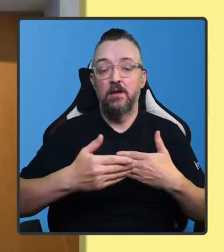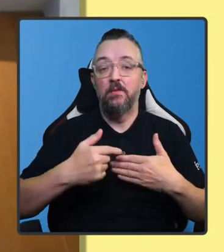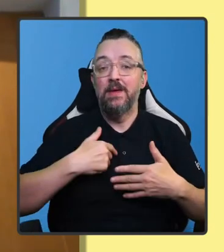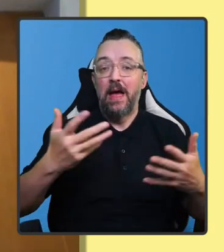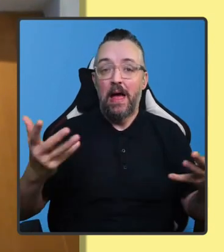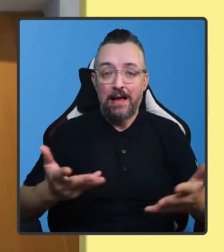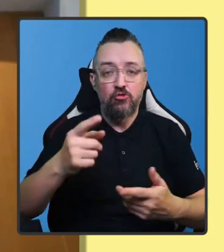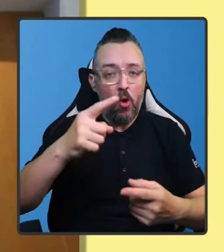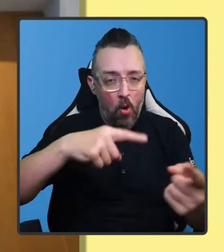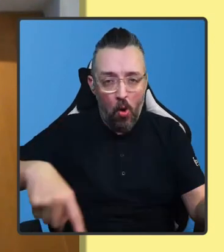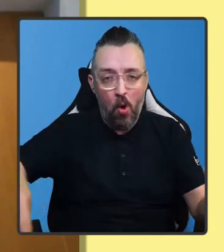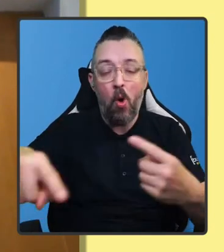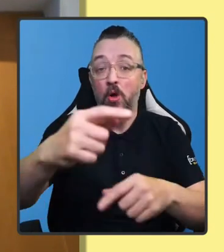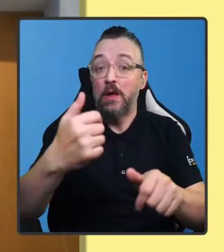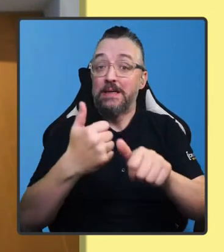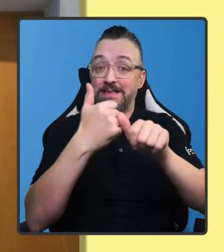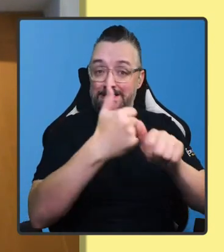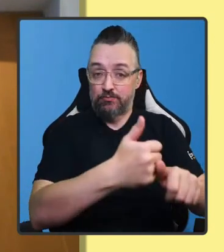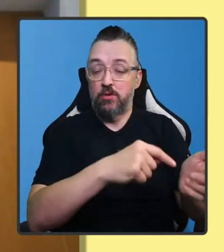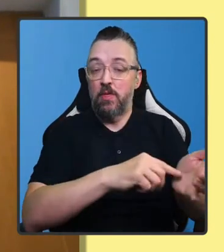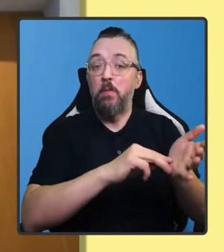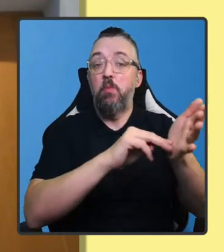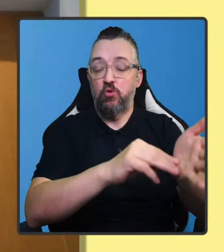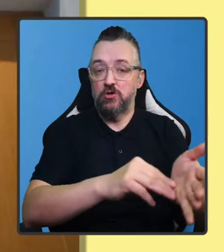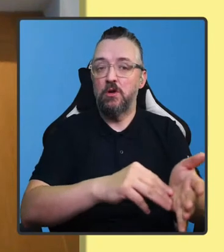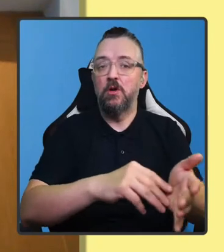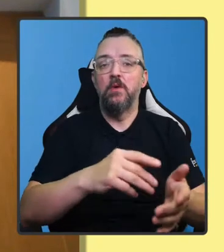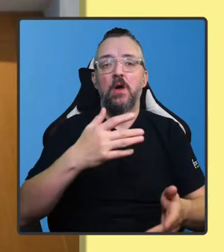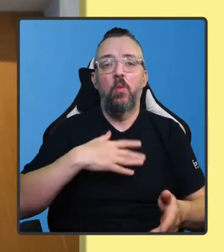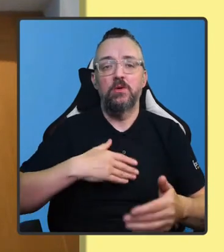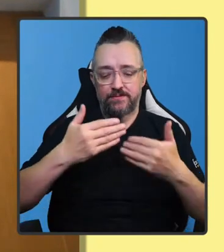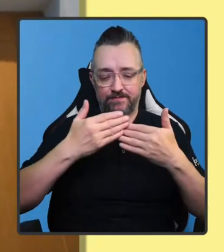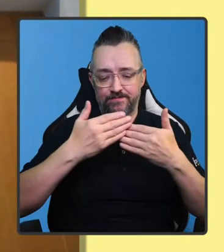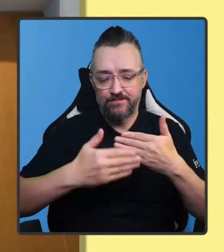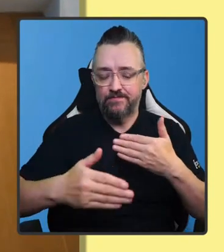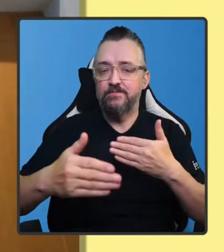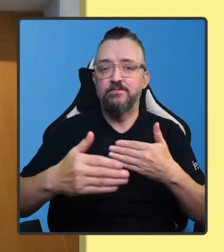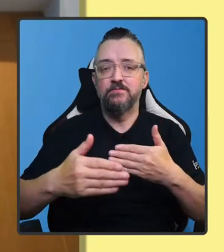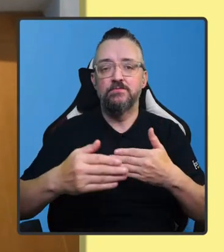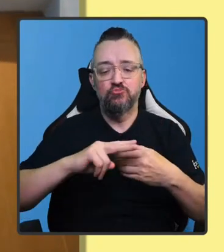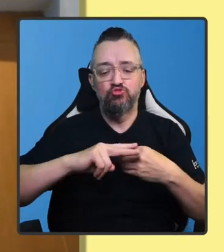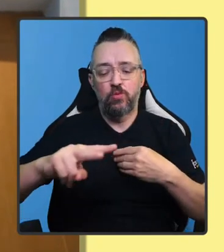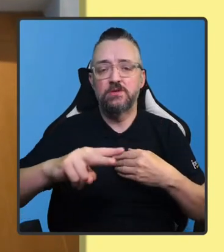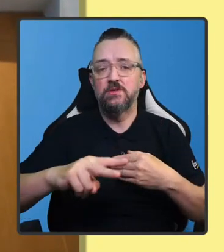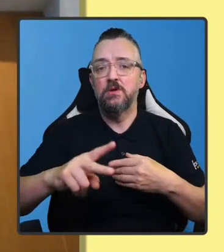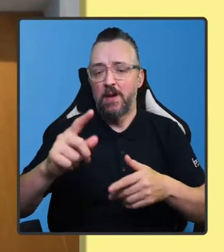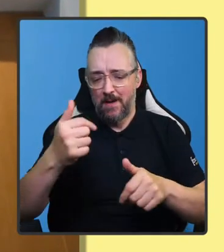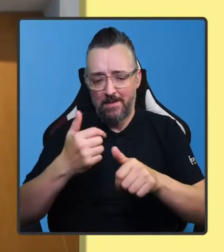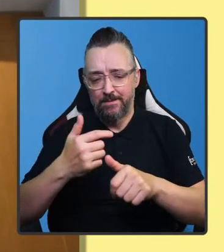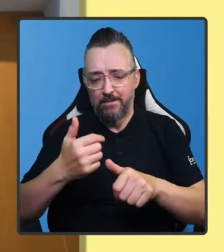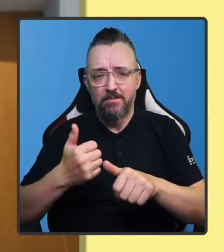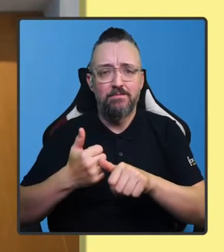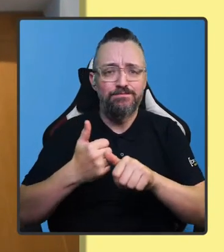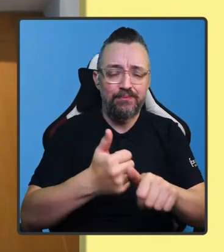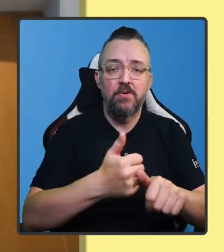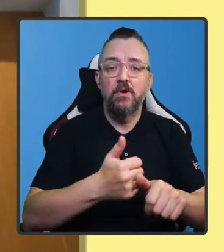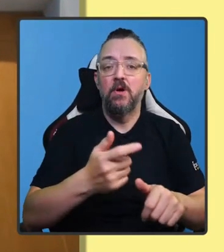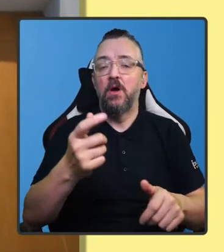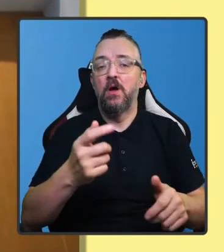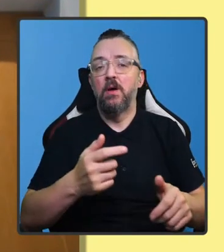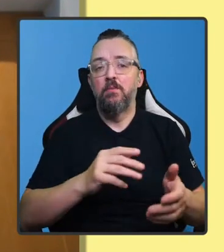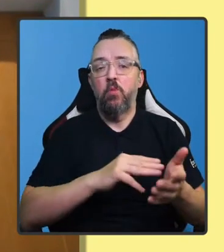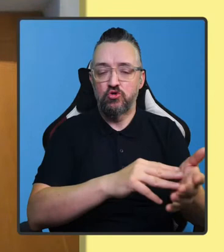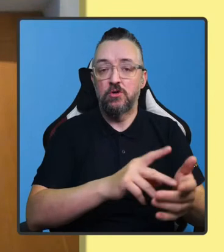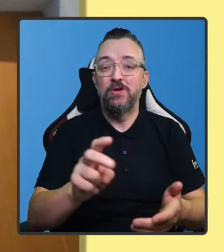well as supporting this motion, to take action over the next fortnight. Please back this motion, sign the White Ribbon Scotland